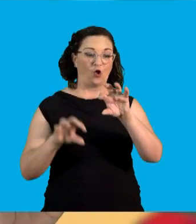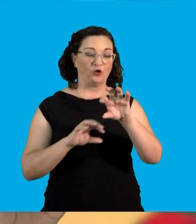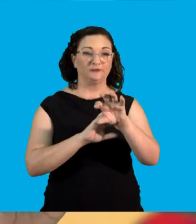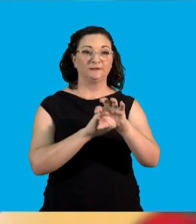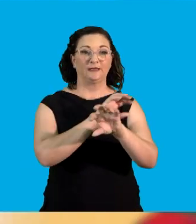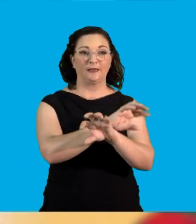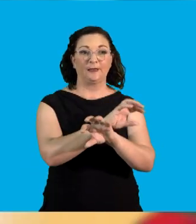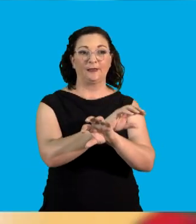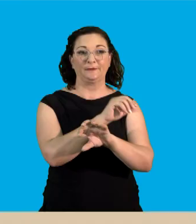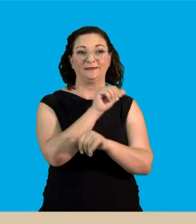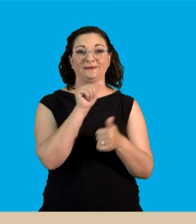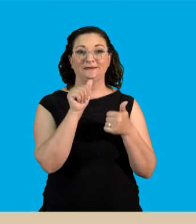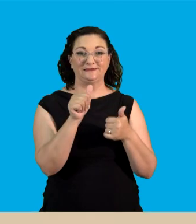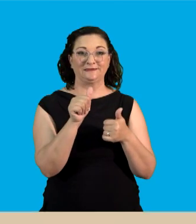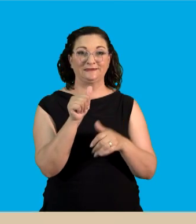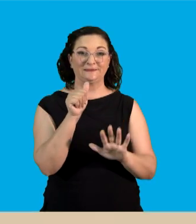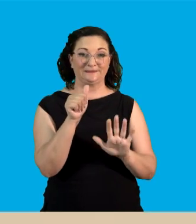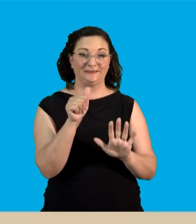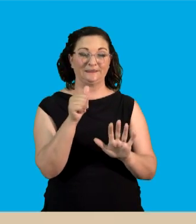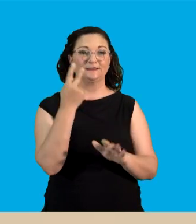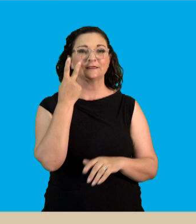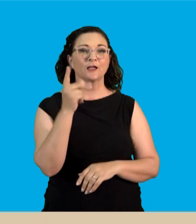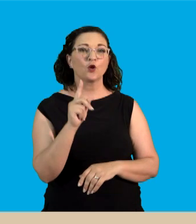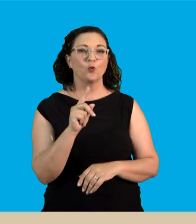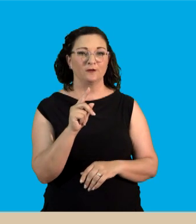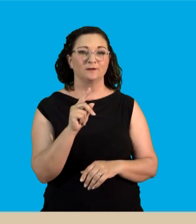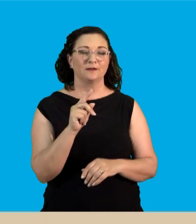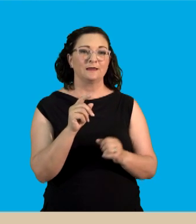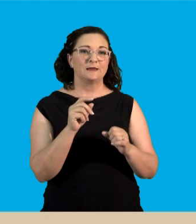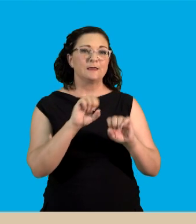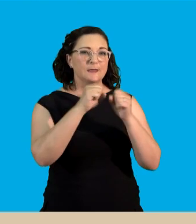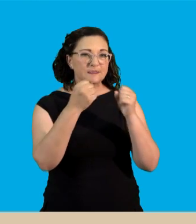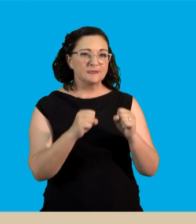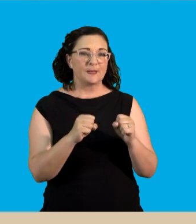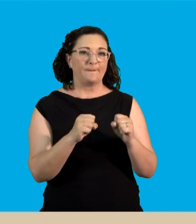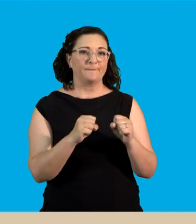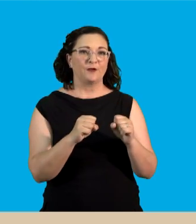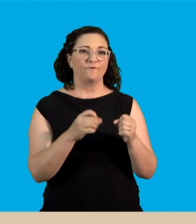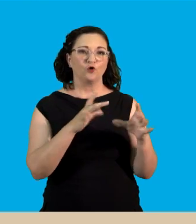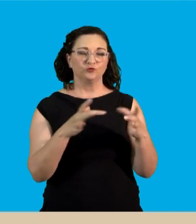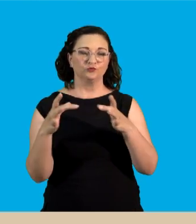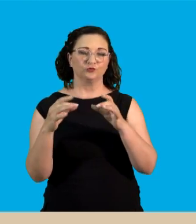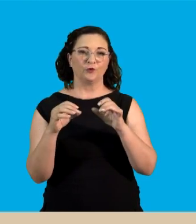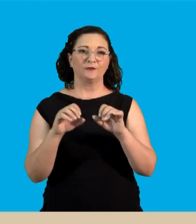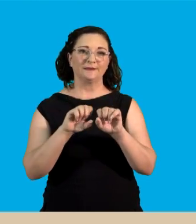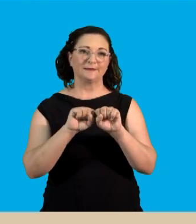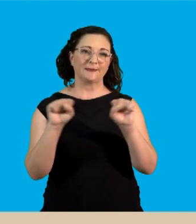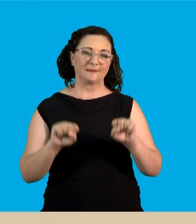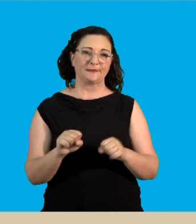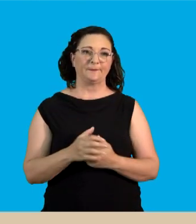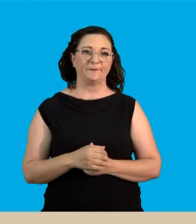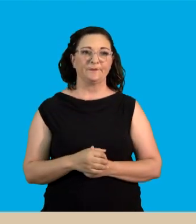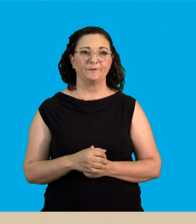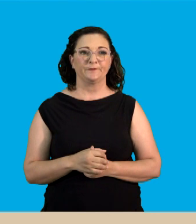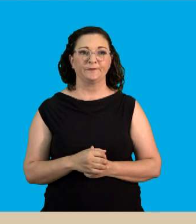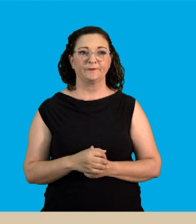number 6, which is the shape of the solar system. All right. Now, if you look at the shape of our solar system, look